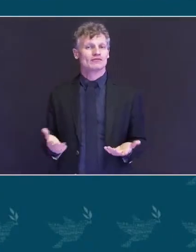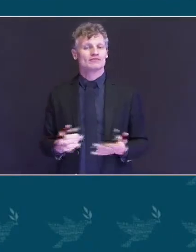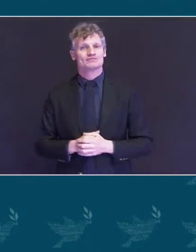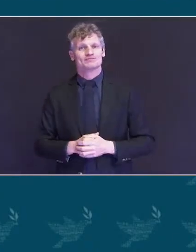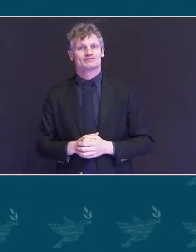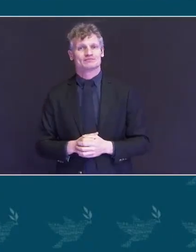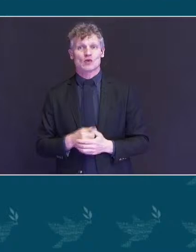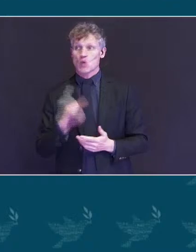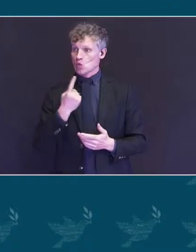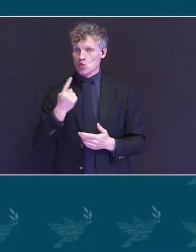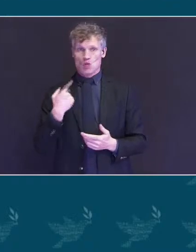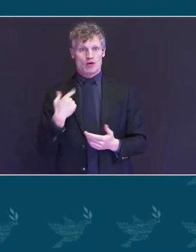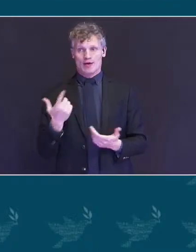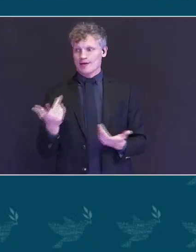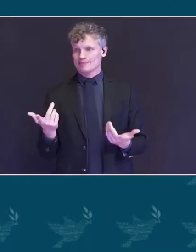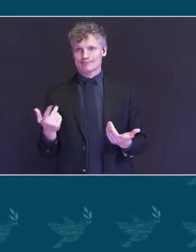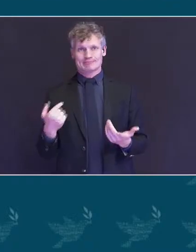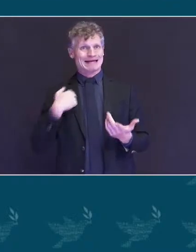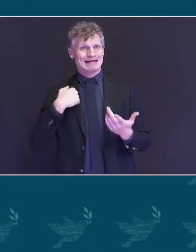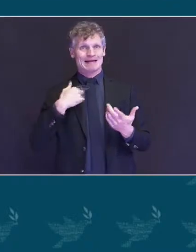should not feel